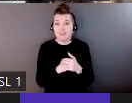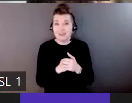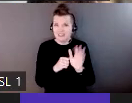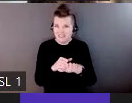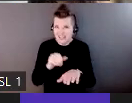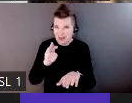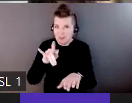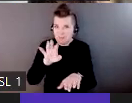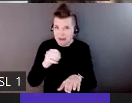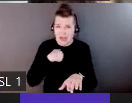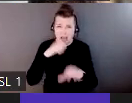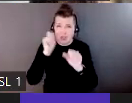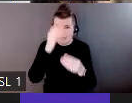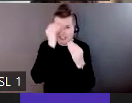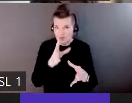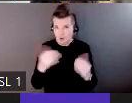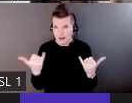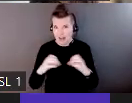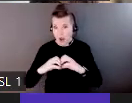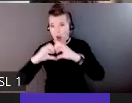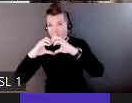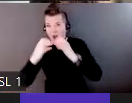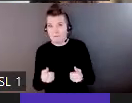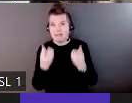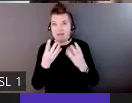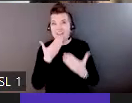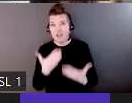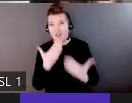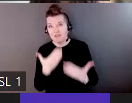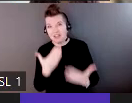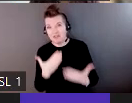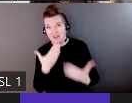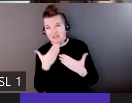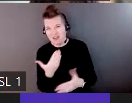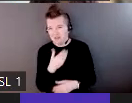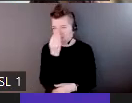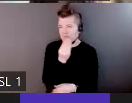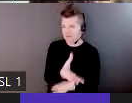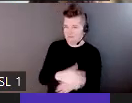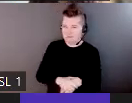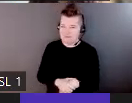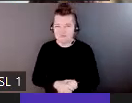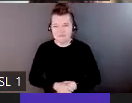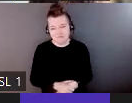hundreds of thank yous are coming through the chat. So wanted to make sure you knew that from everyone who's joined us today.